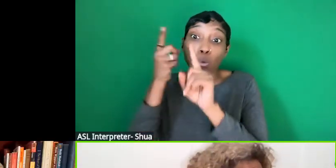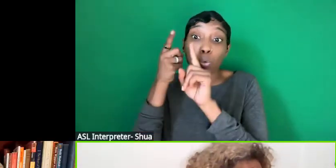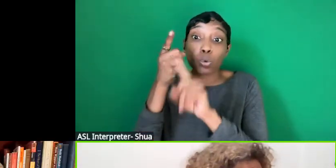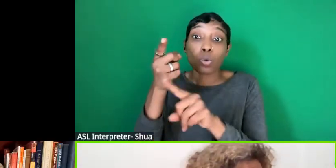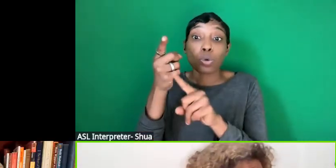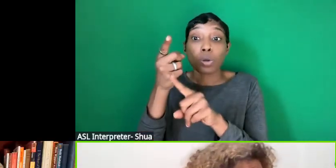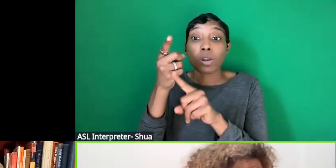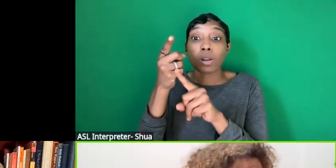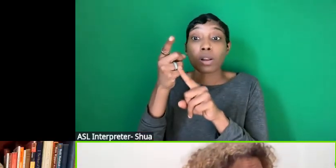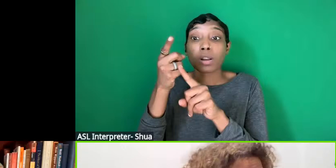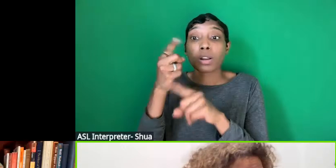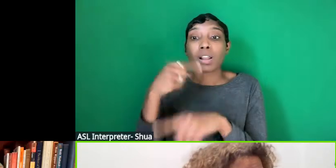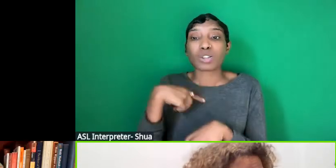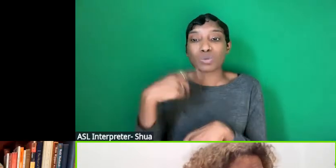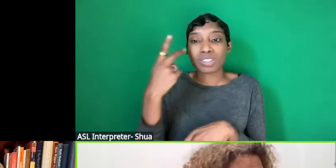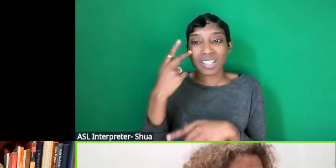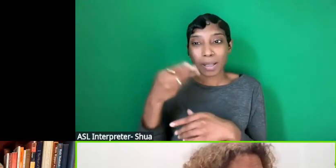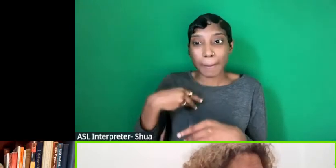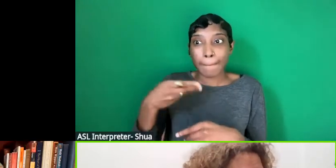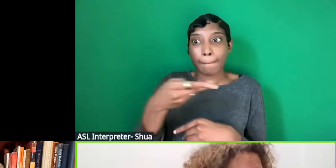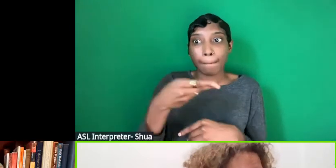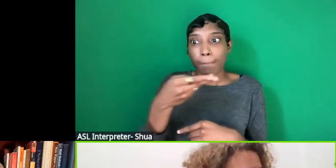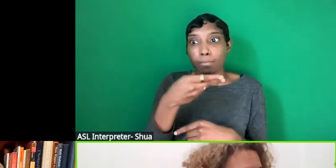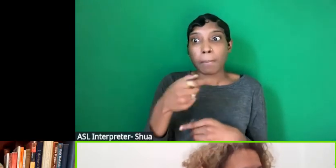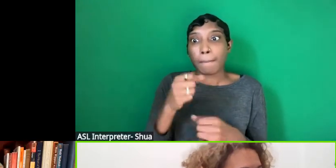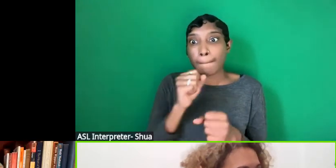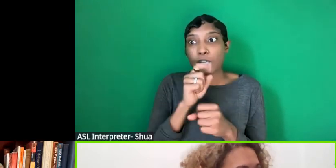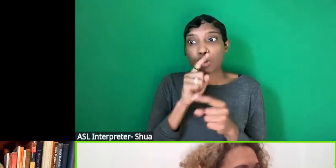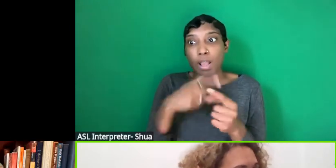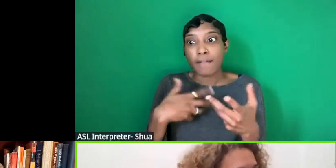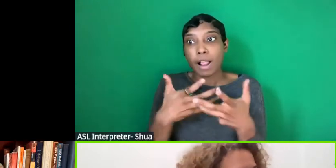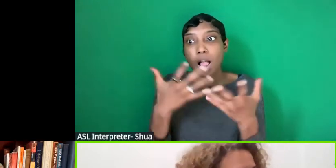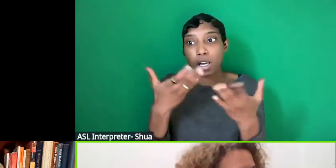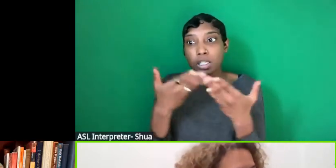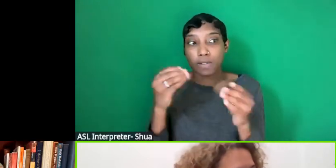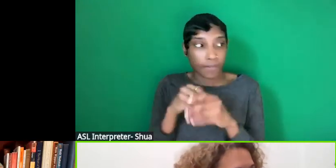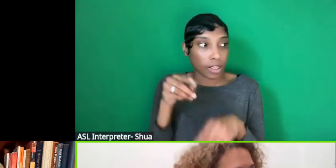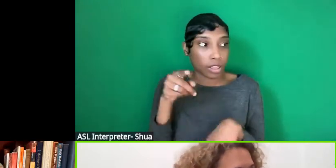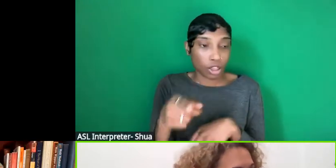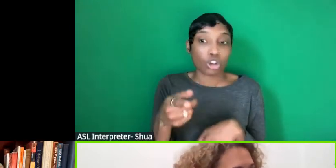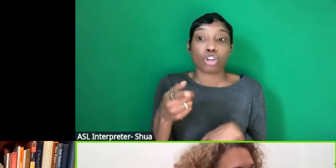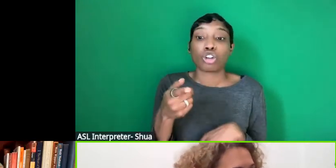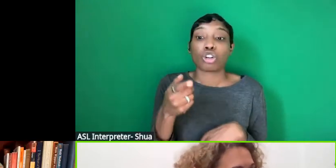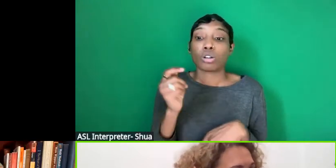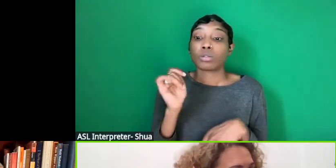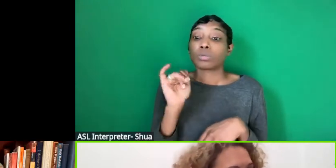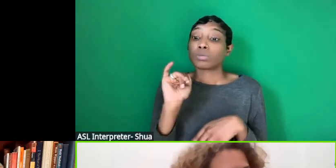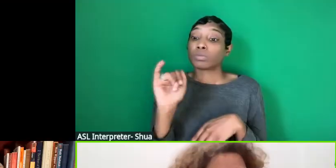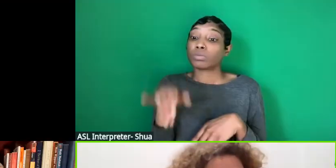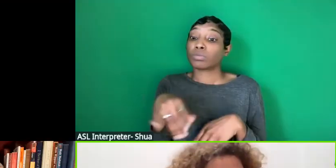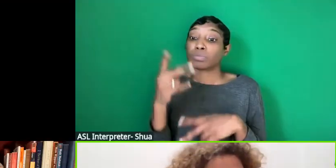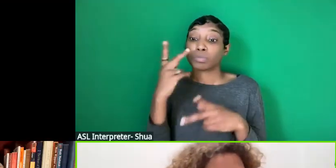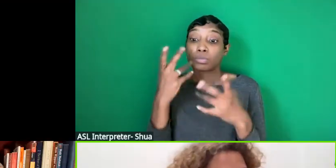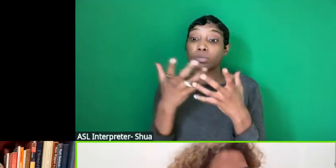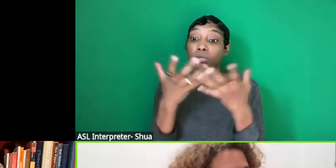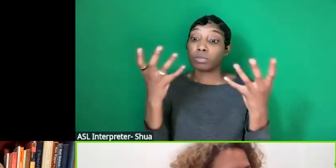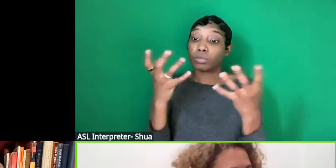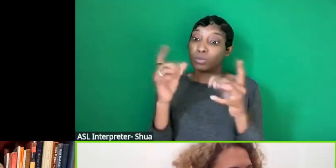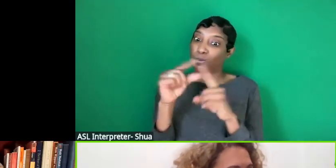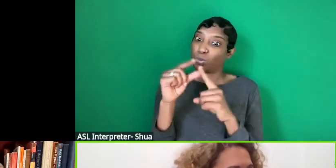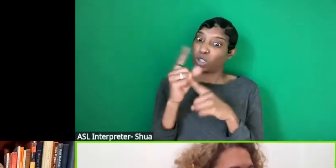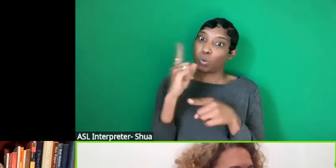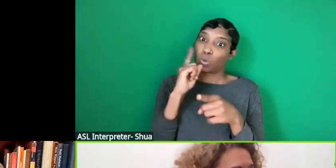to, you can see I'm kind of making sure I've got a lot of stuff in there. And the water is going to just come right out of that. And you know